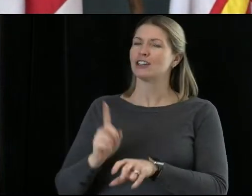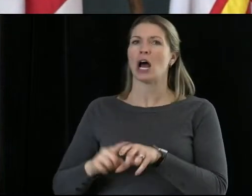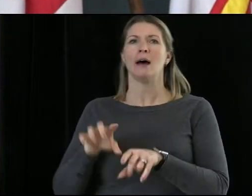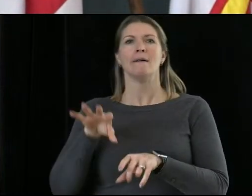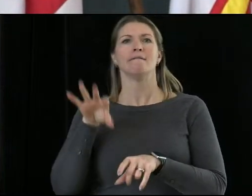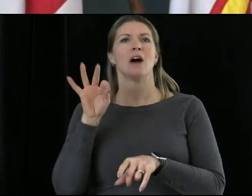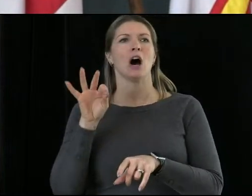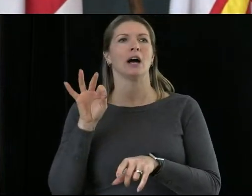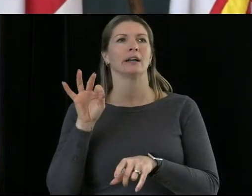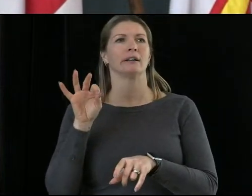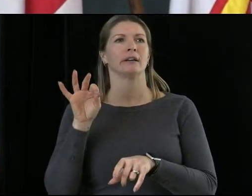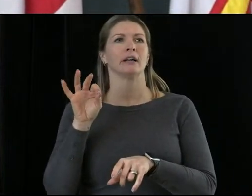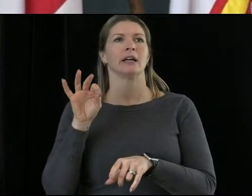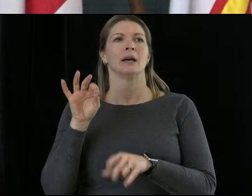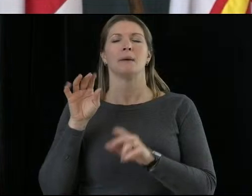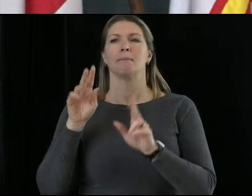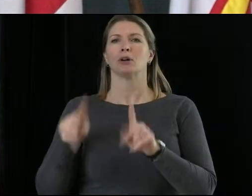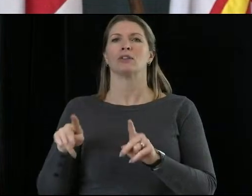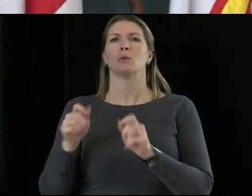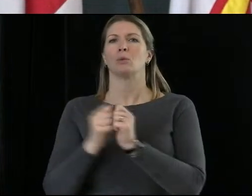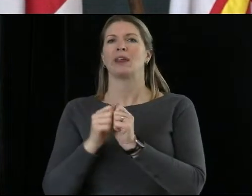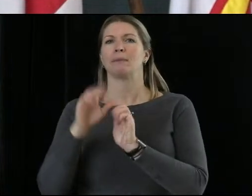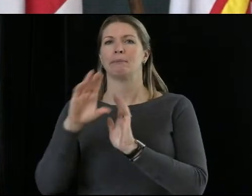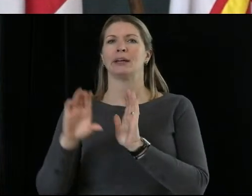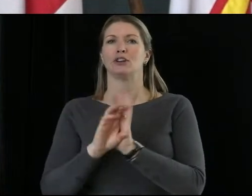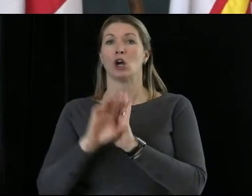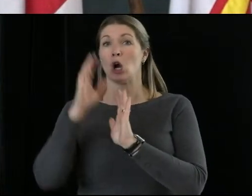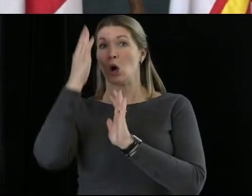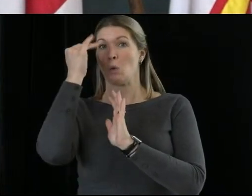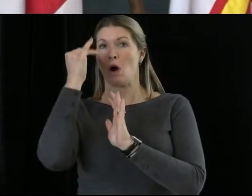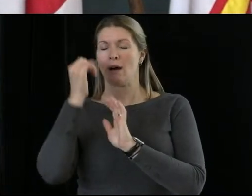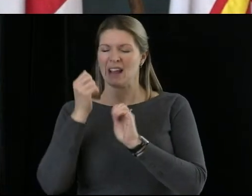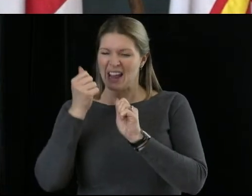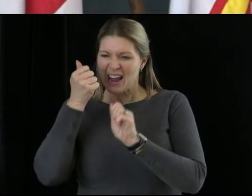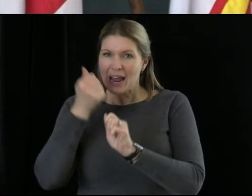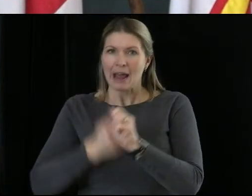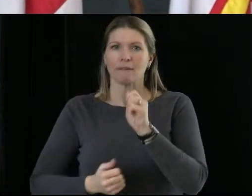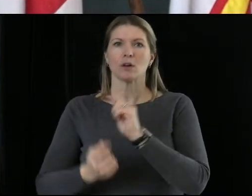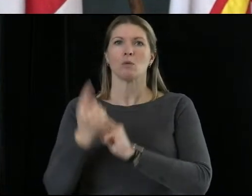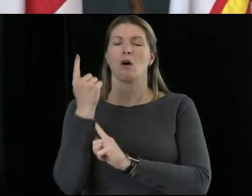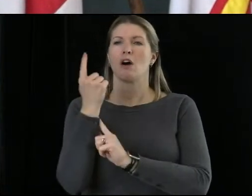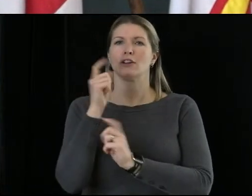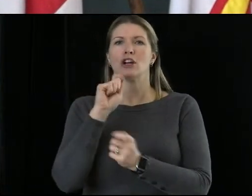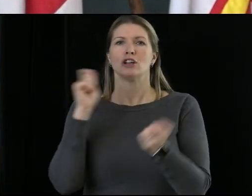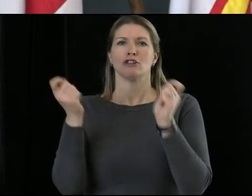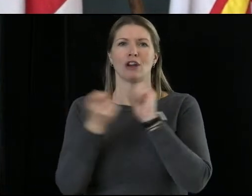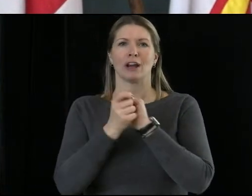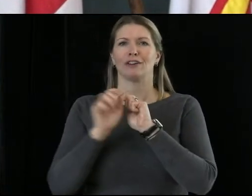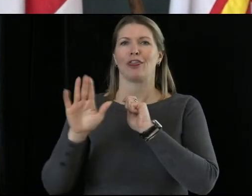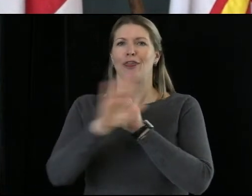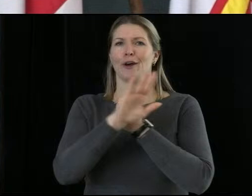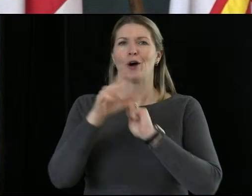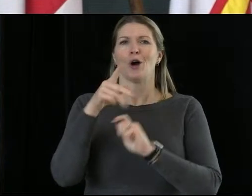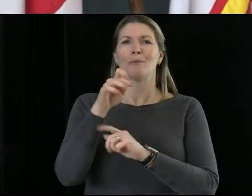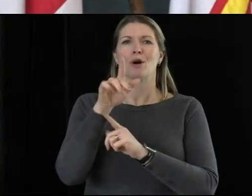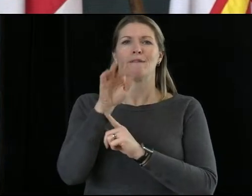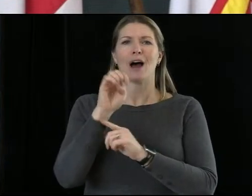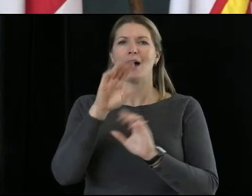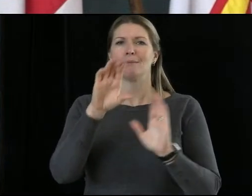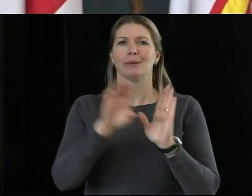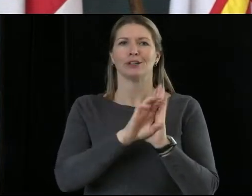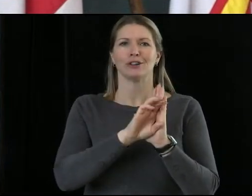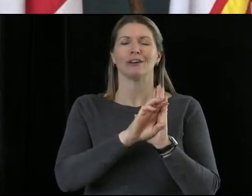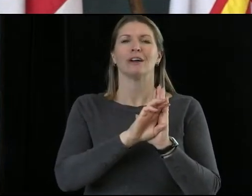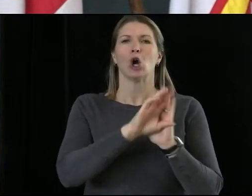finding someone by their image because everyone had changed their profile picture to Courtney at our request. It was